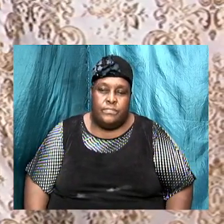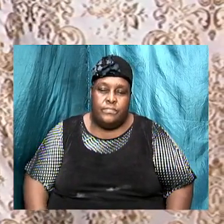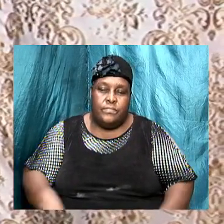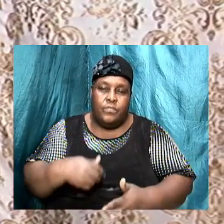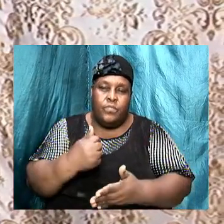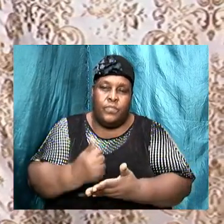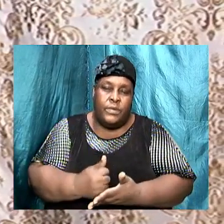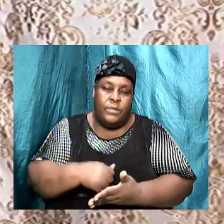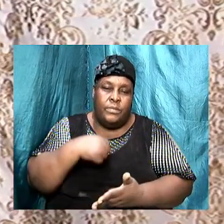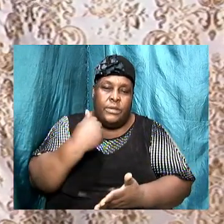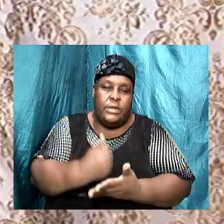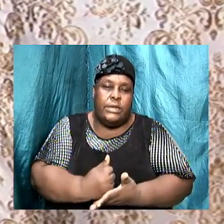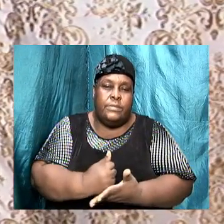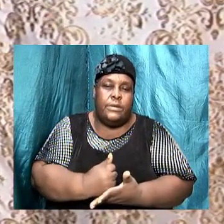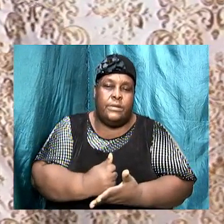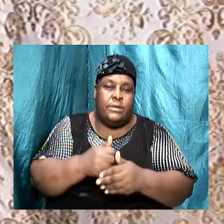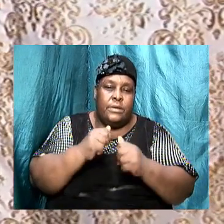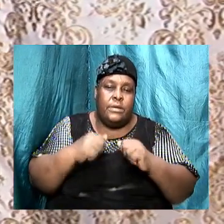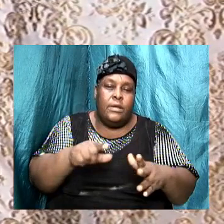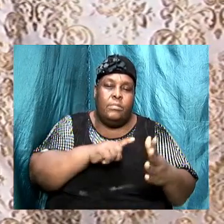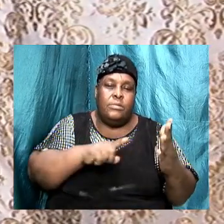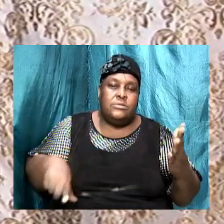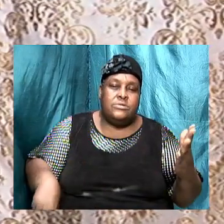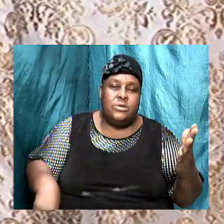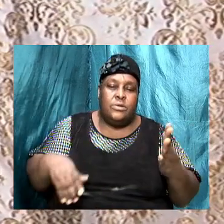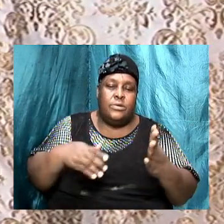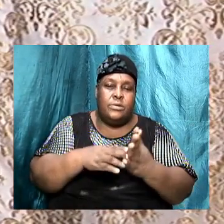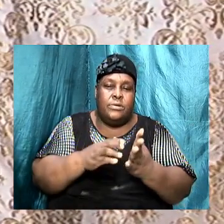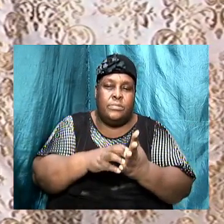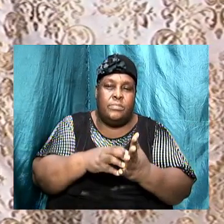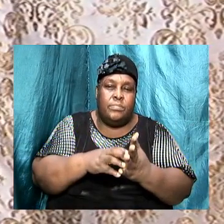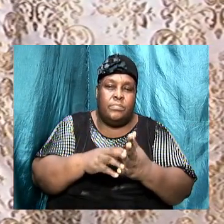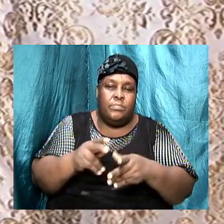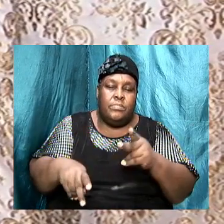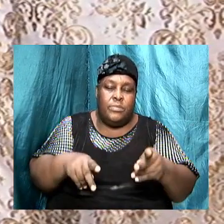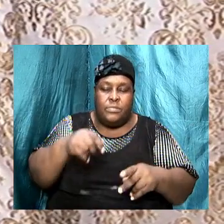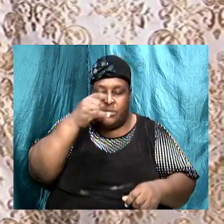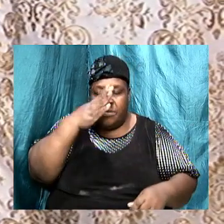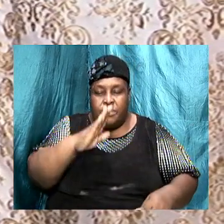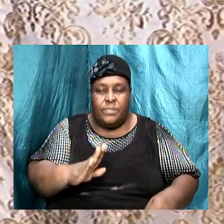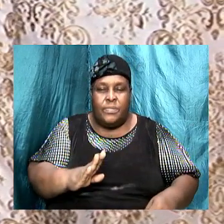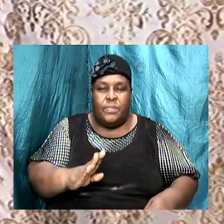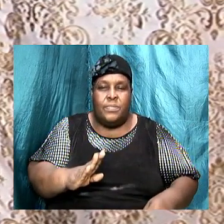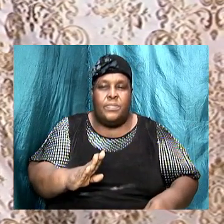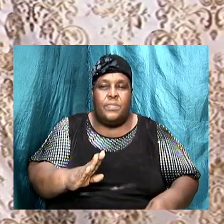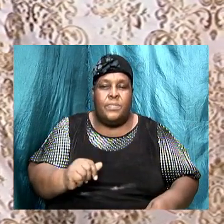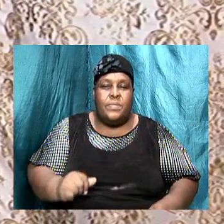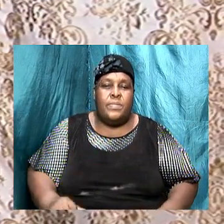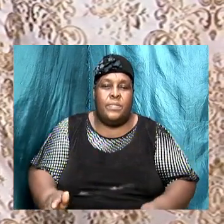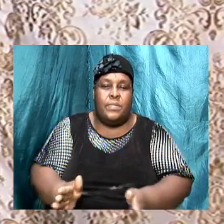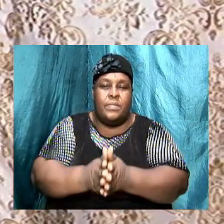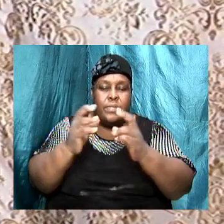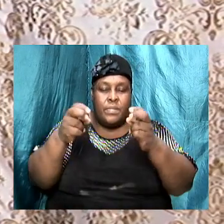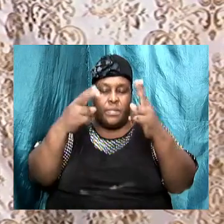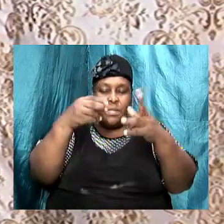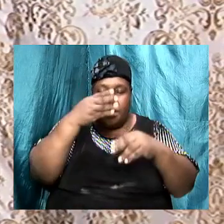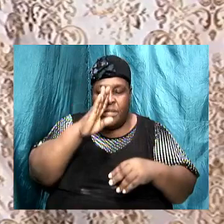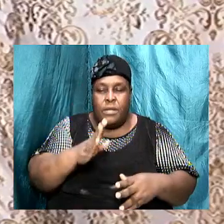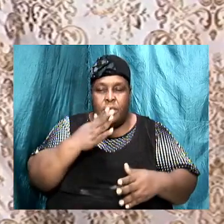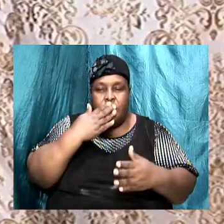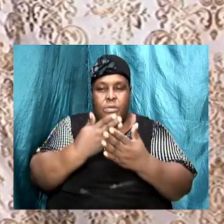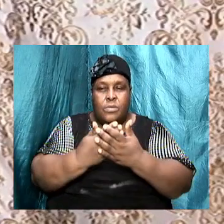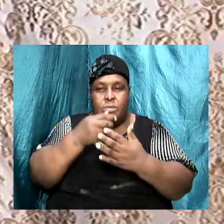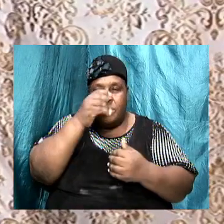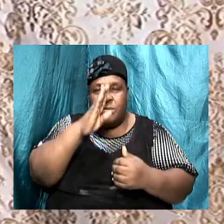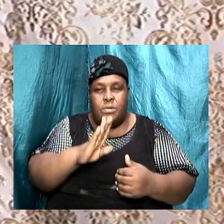Amen. Amen. Bless the Lord again. Bless the Lord again, people of God. Hallelujah. God is a good God